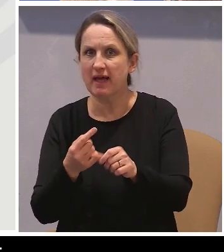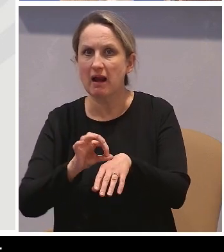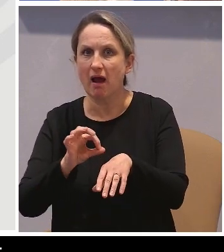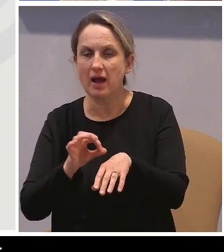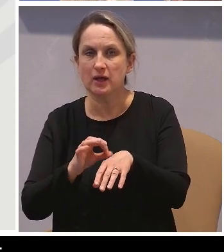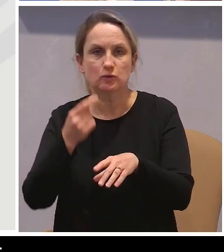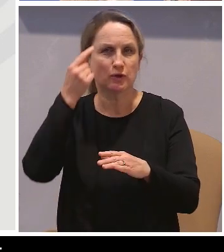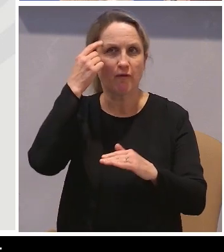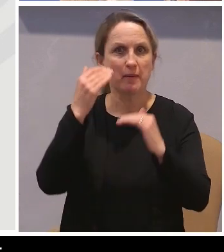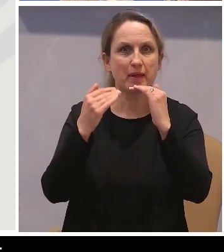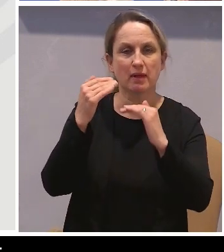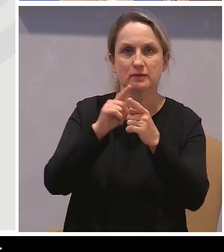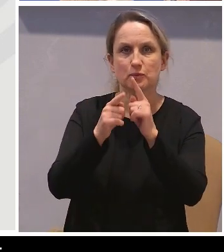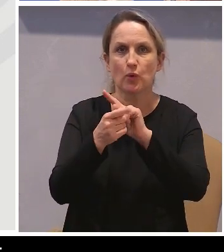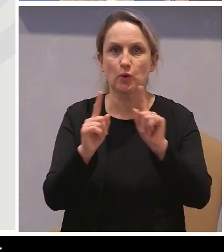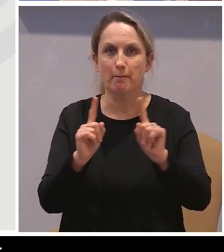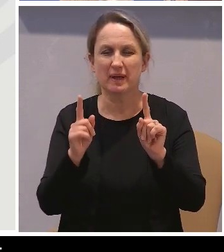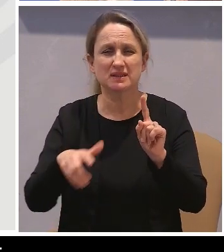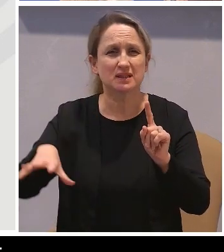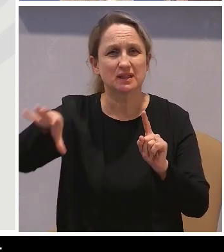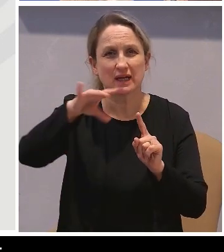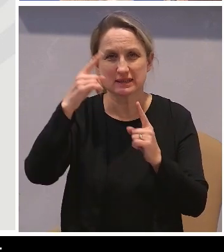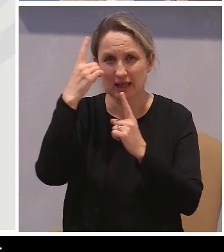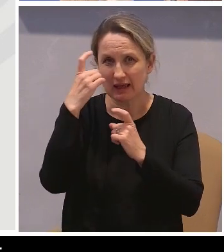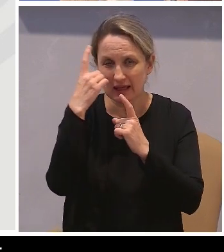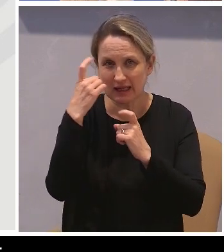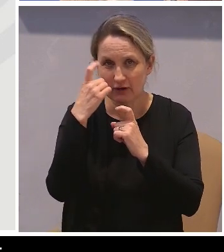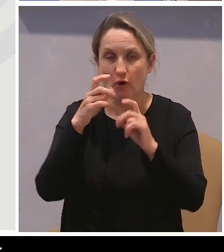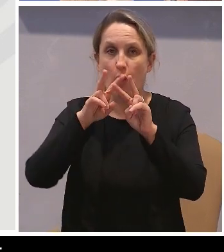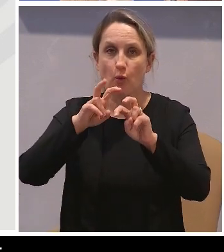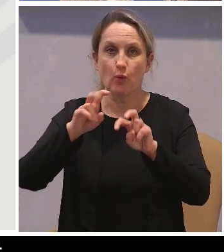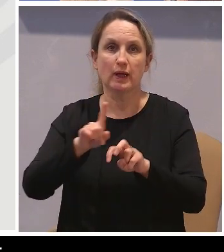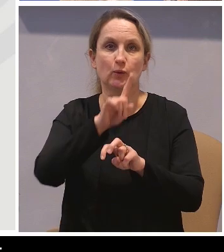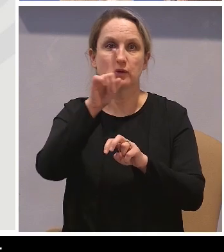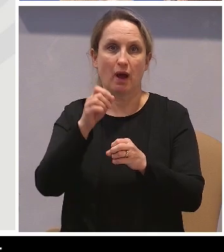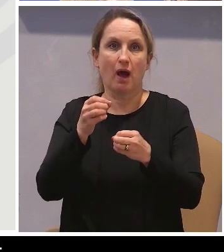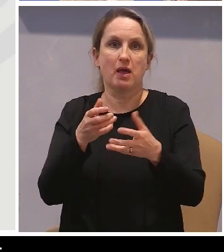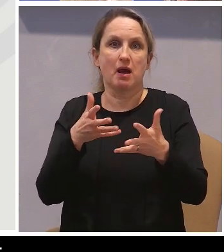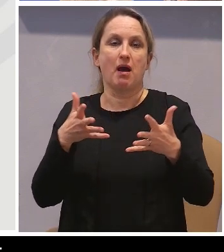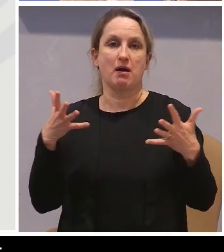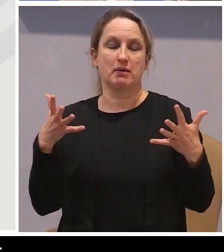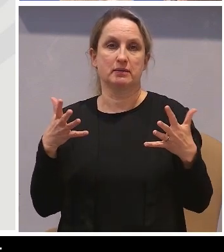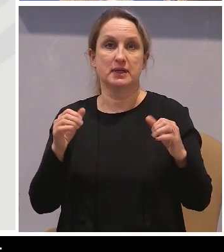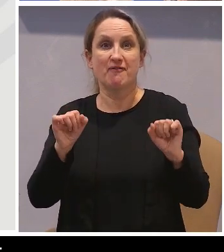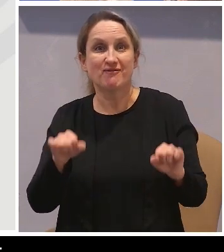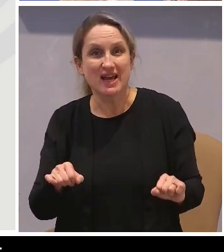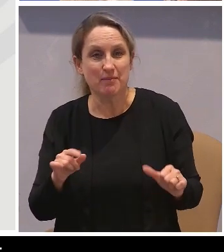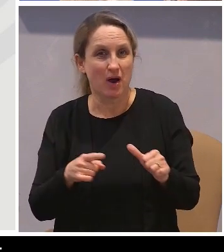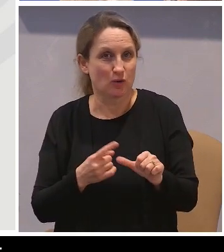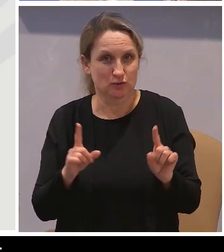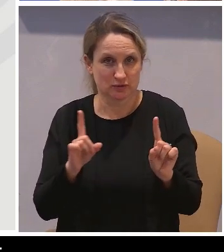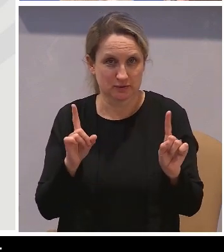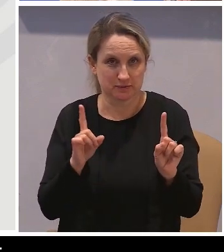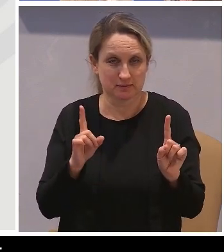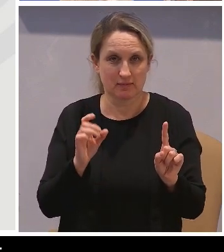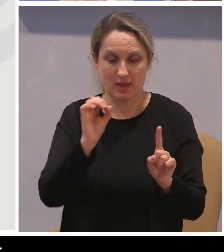vaimses tasakaalus muutub, et kõik see informatsioon tuleb We ka can kindlasti see what uuringute käigus. other diseases they get Ja muidugi during the võimalus on trial, see, et what happens to their tekivad